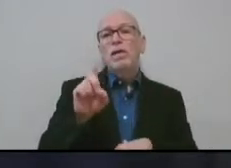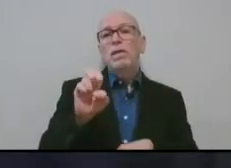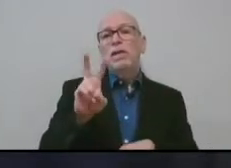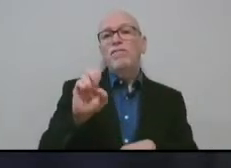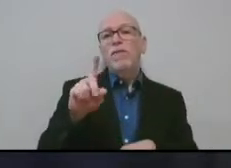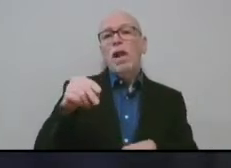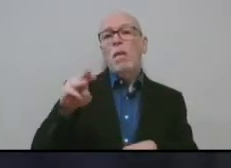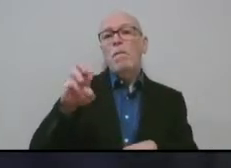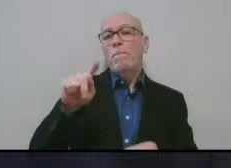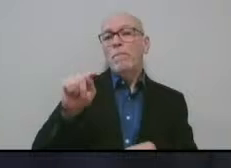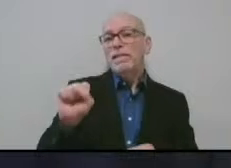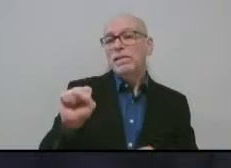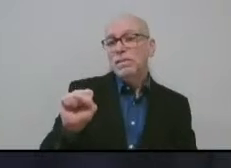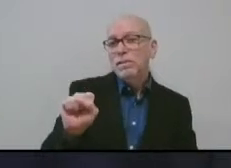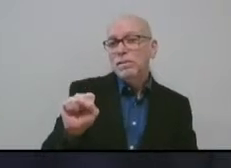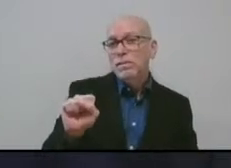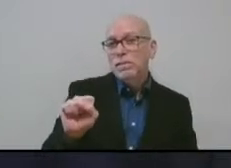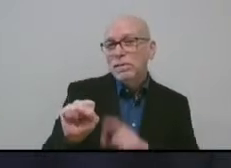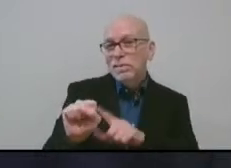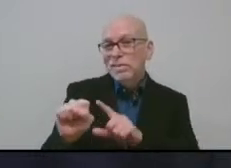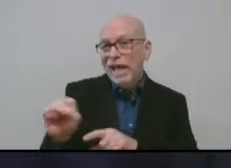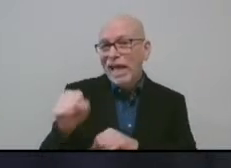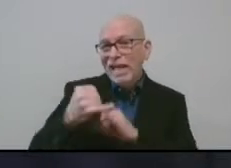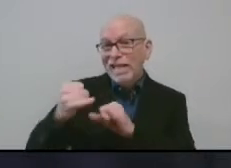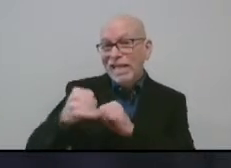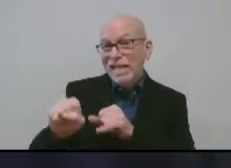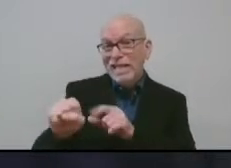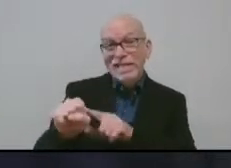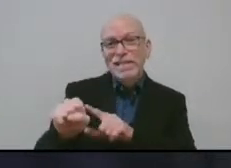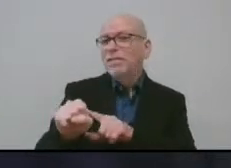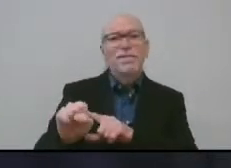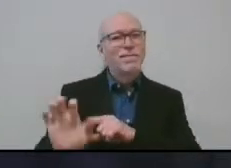an S to the end of developments.